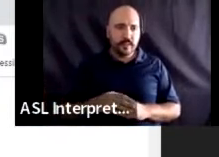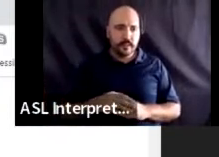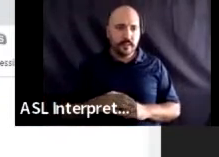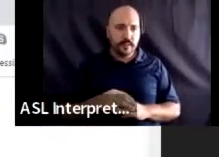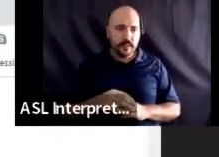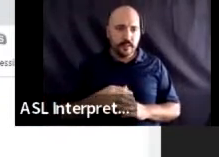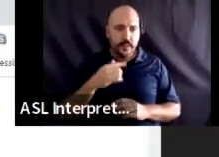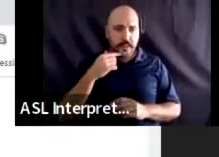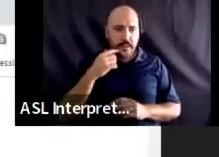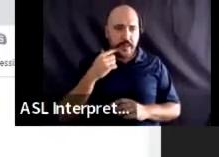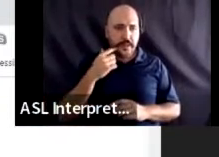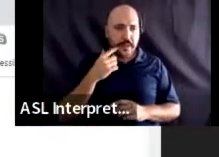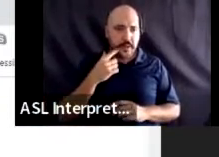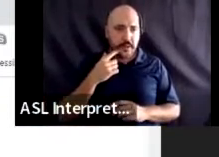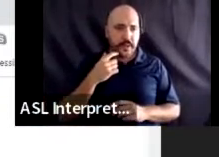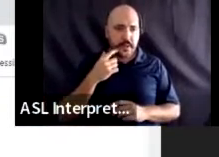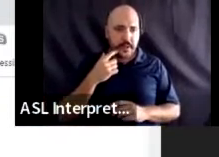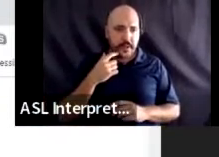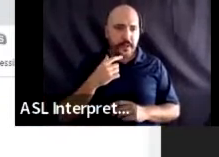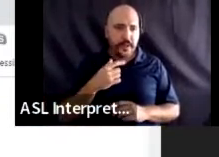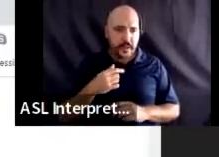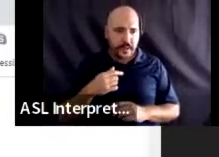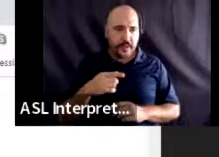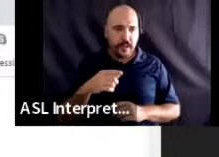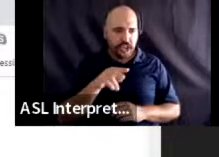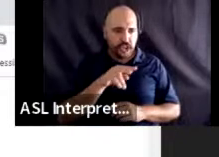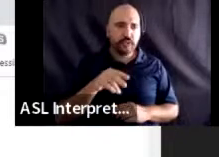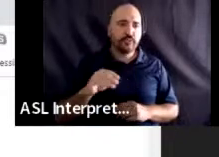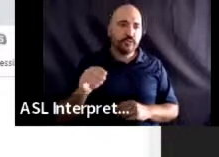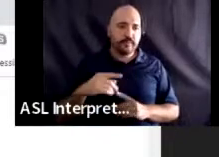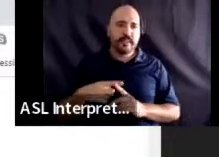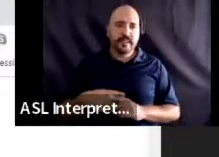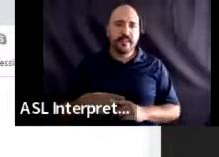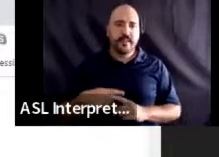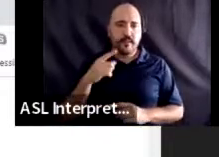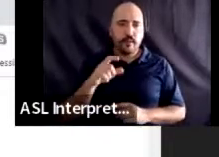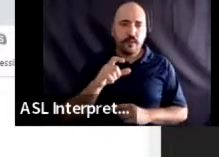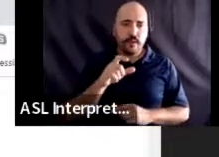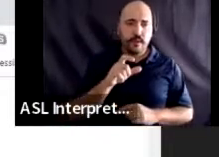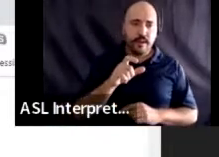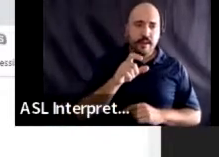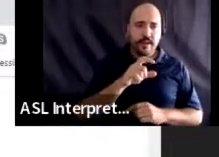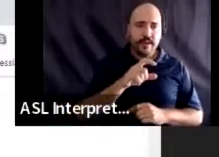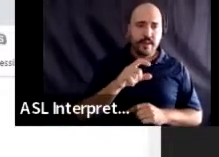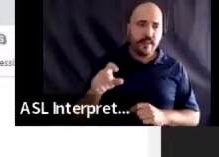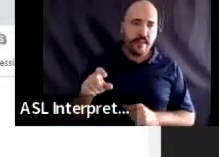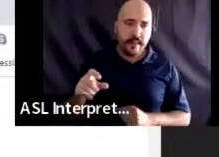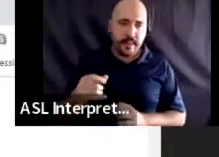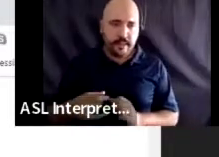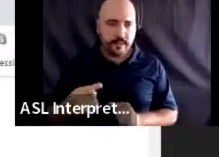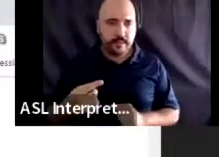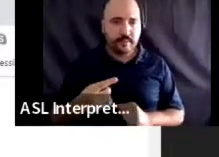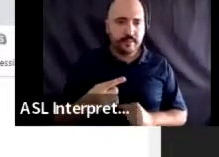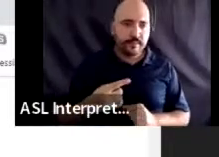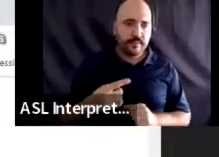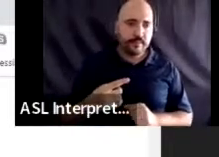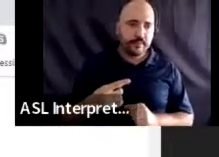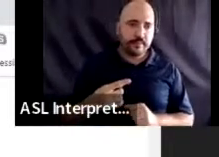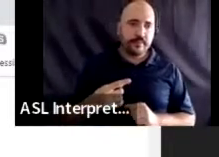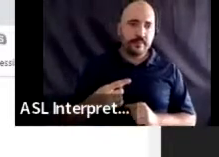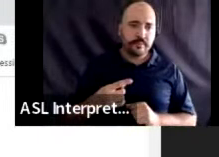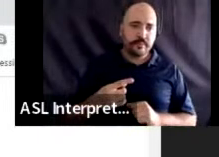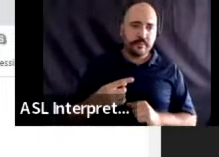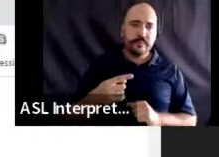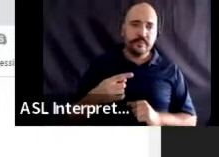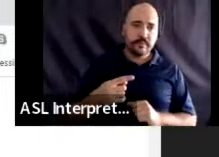Right, 2. percent positive, people who test positive 9.4%, and that's for the column of I think Last 28 days daily average